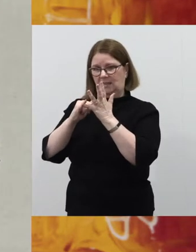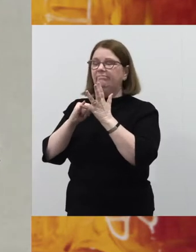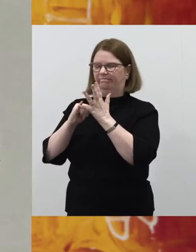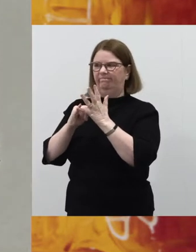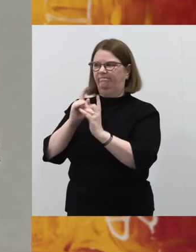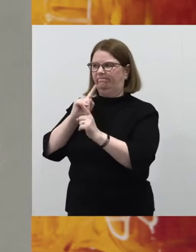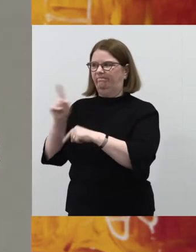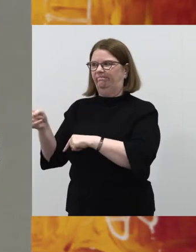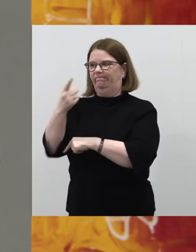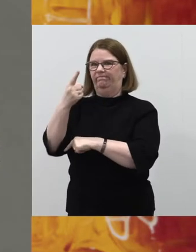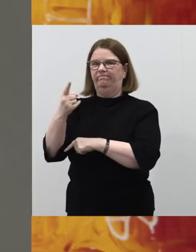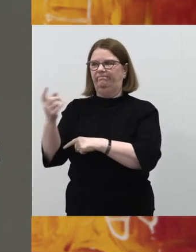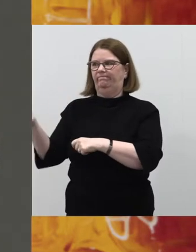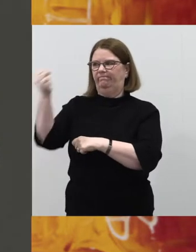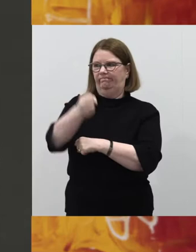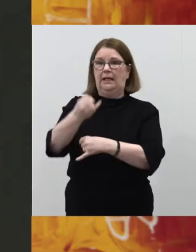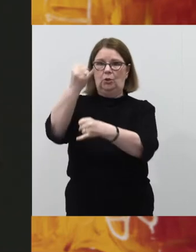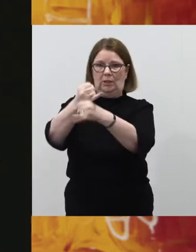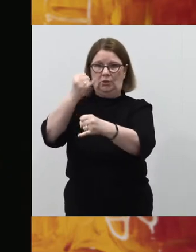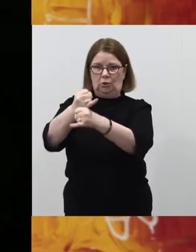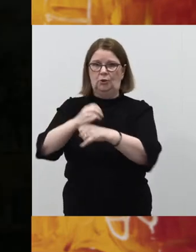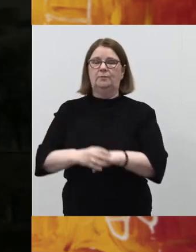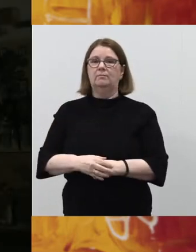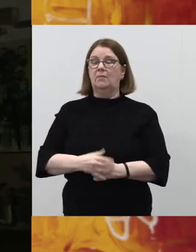his unfortunate name for a man who ended up committing patricide.